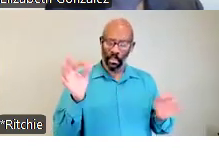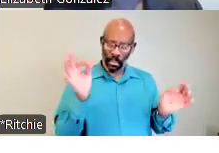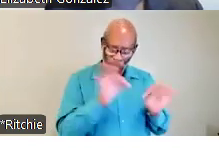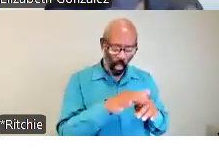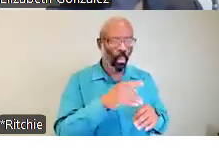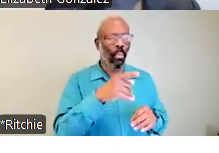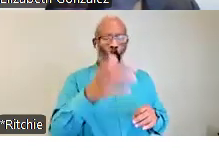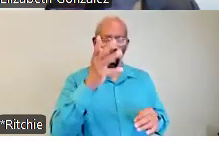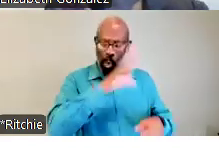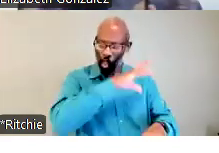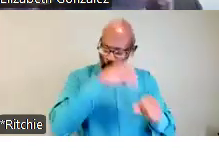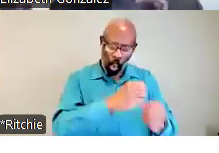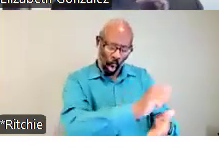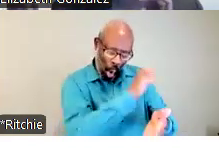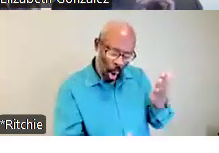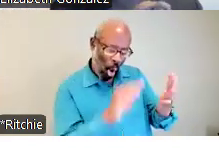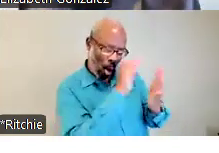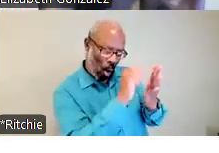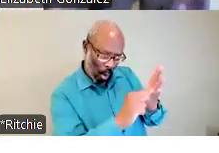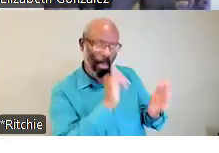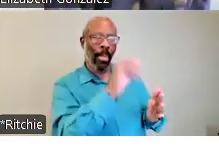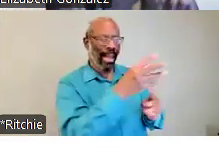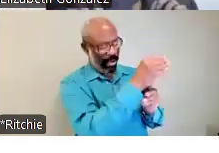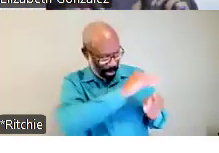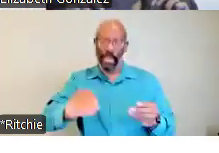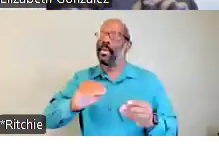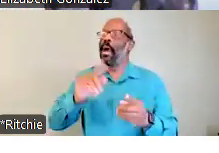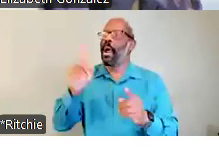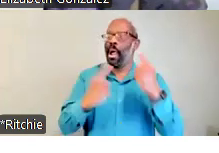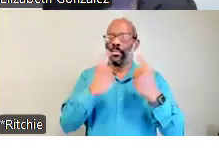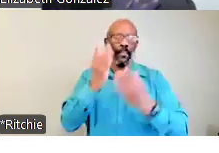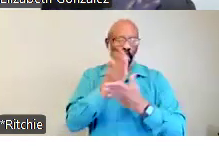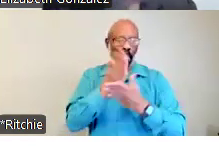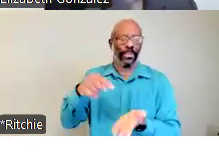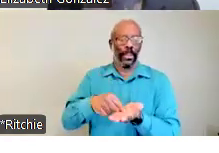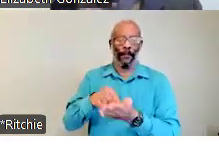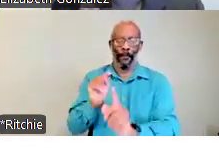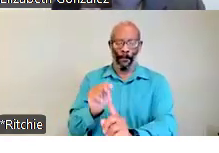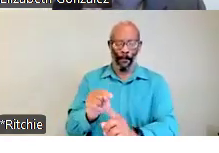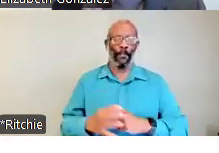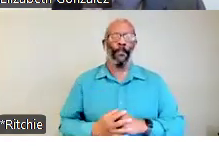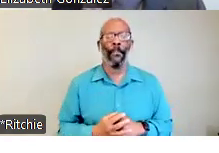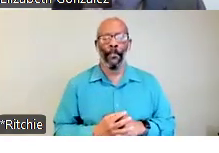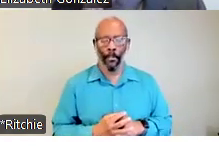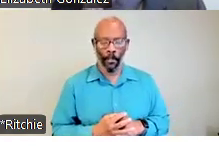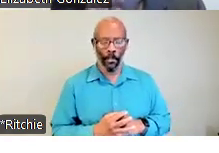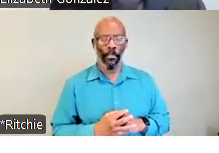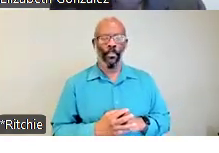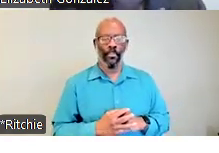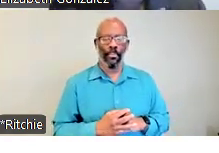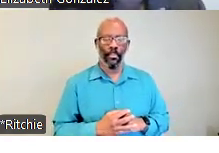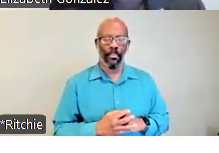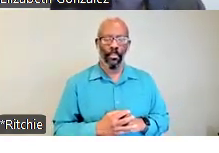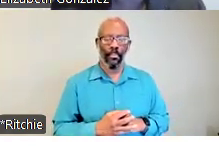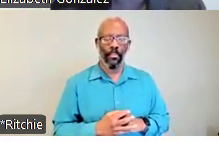You don't get to pick which debt you want to include in your bankruptcy and which debt you don't want to include. You